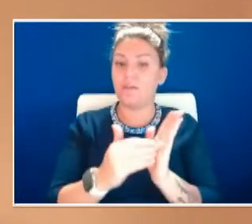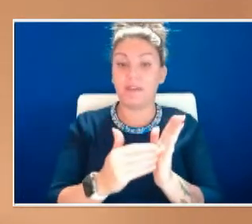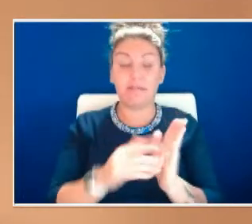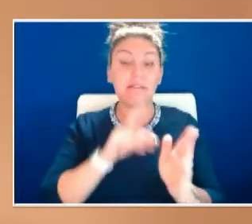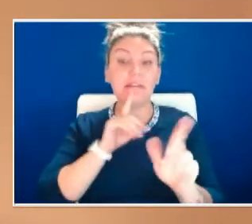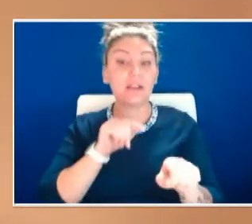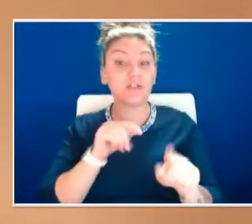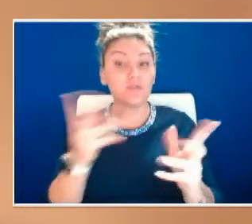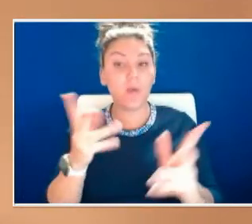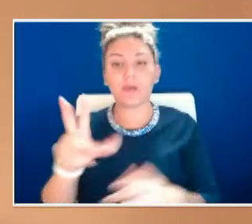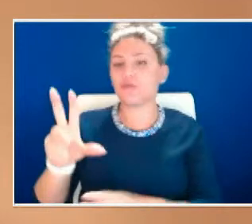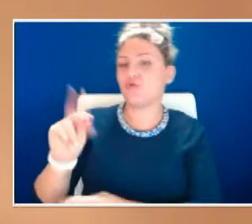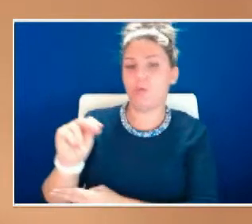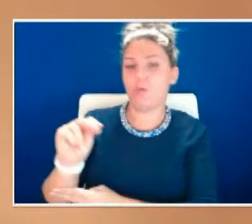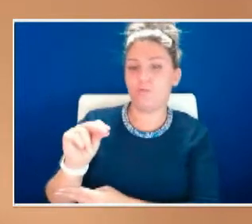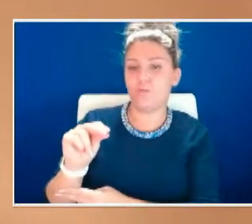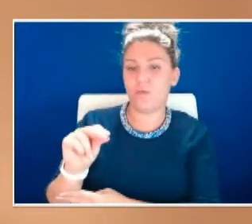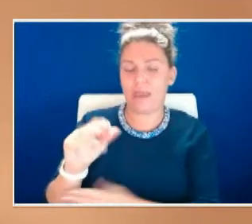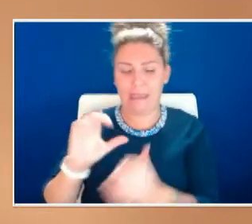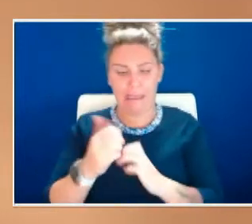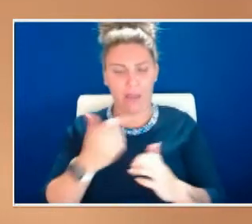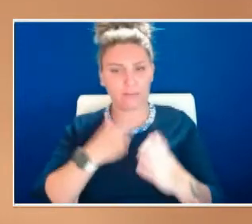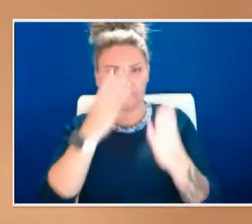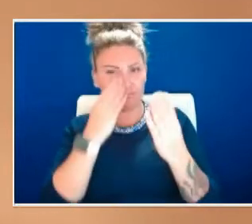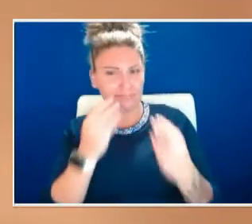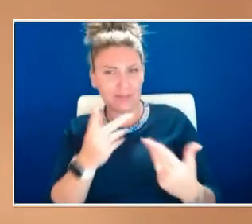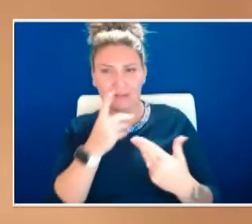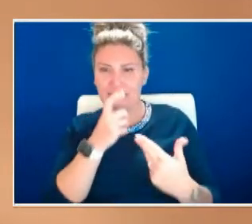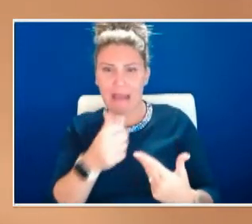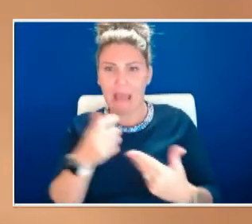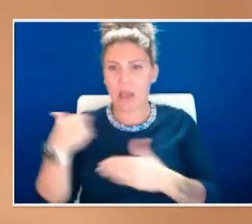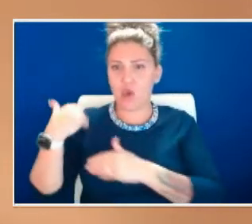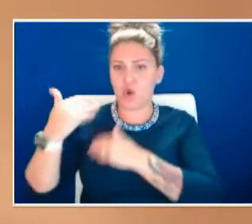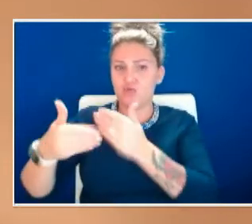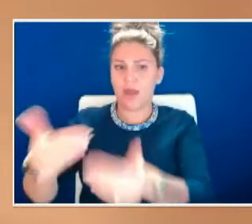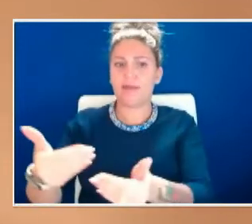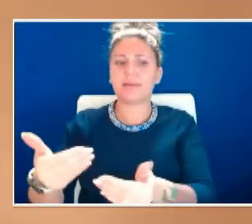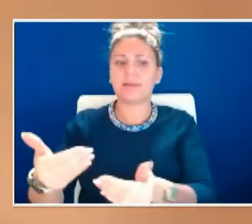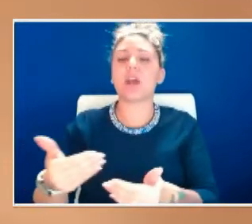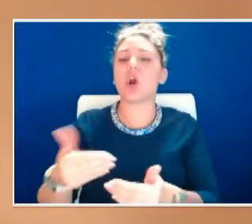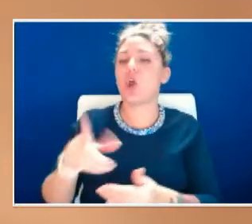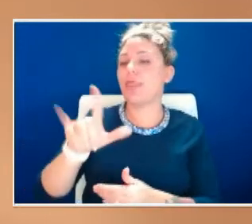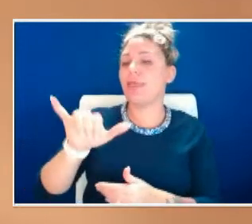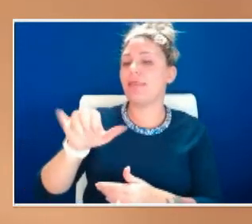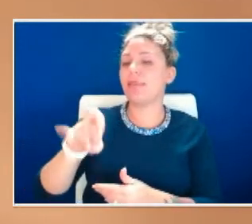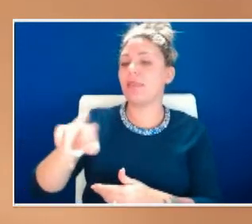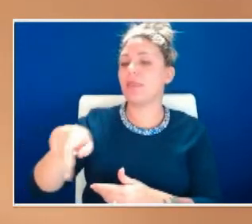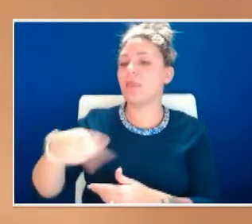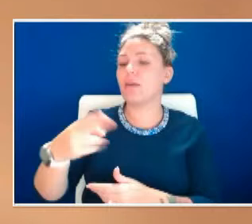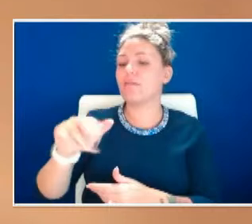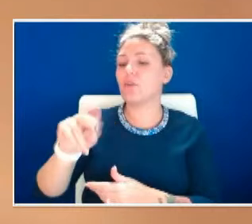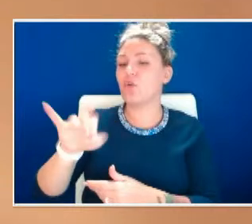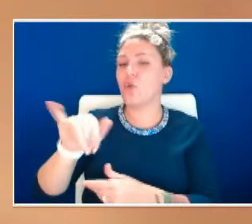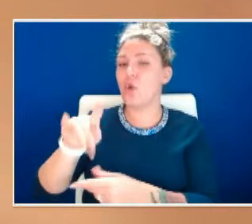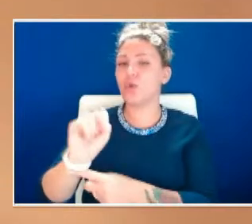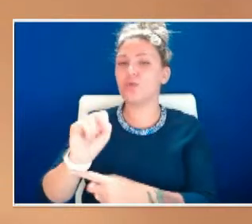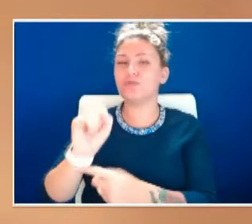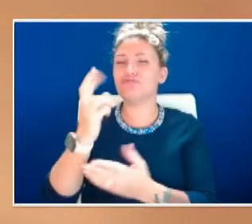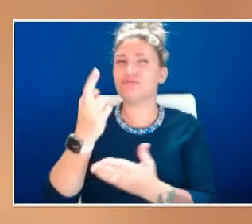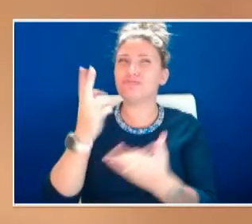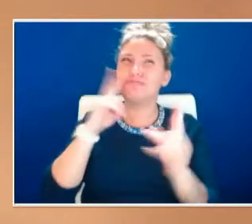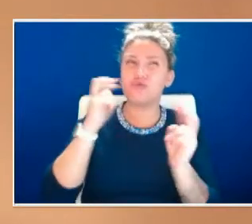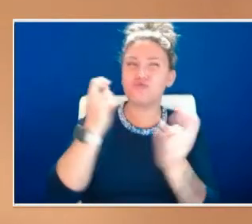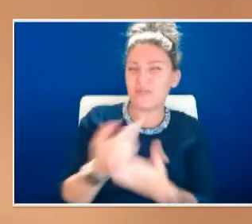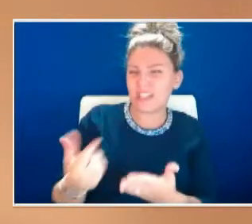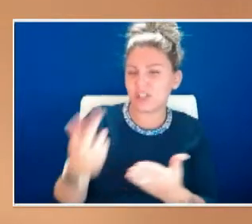no. And the way that I let patients know that it is not, the lymph nodes are a resource in your body. Some things are